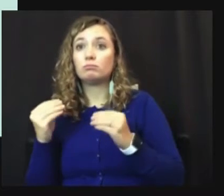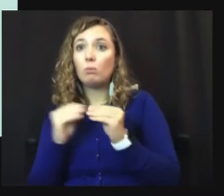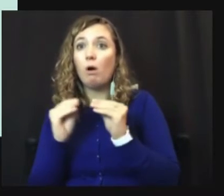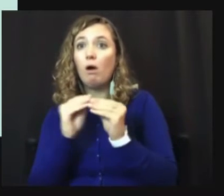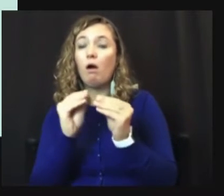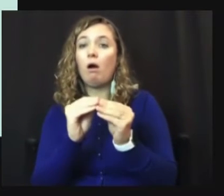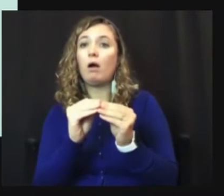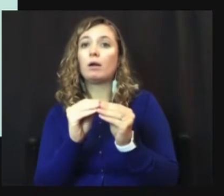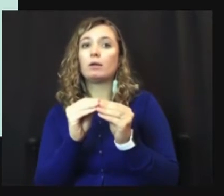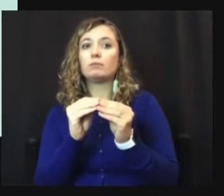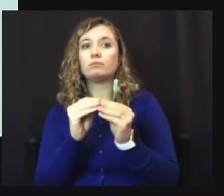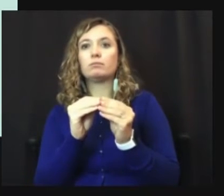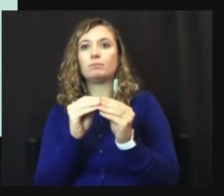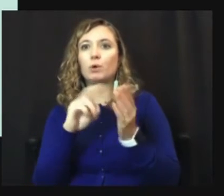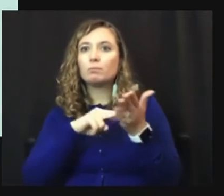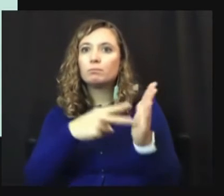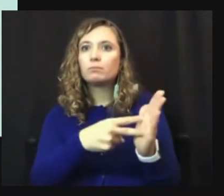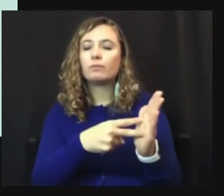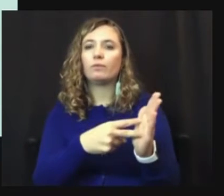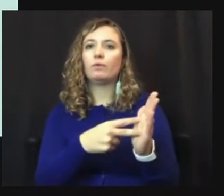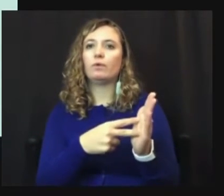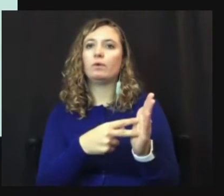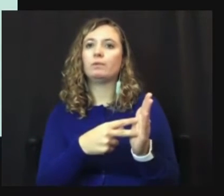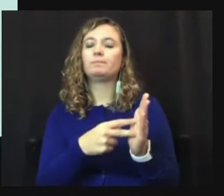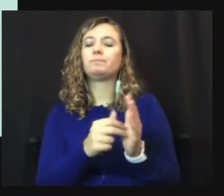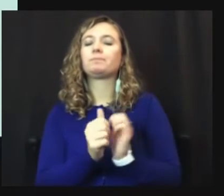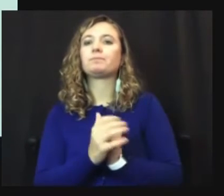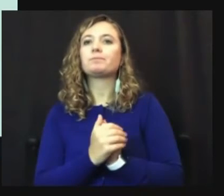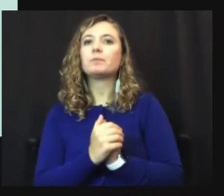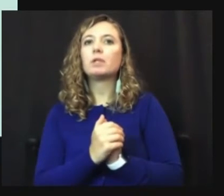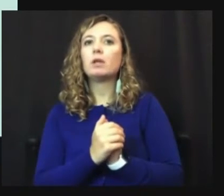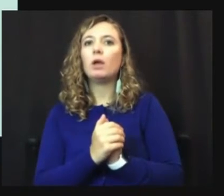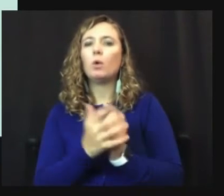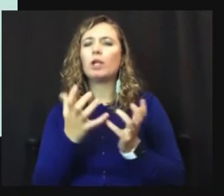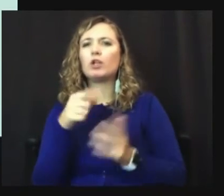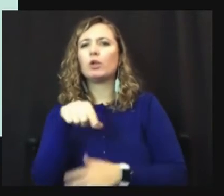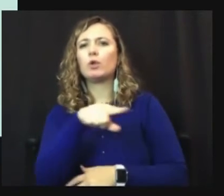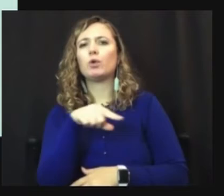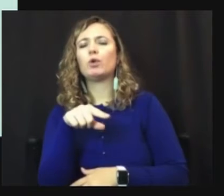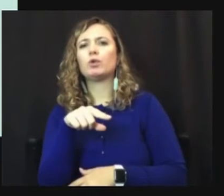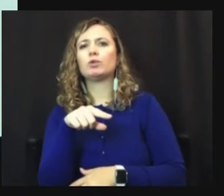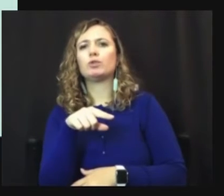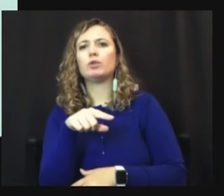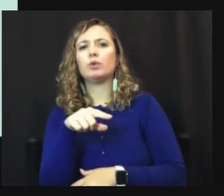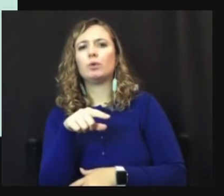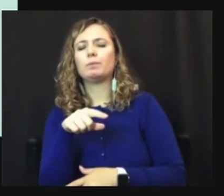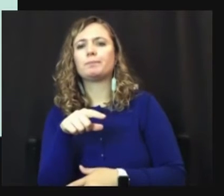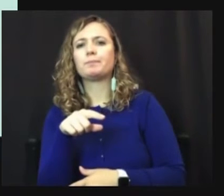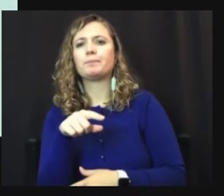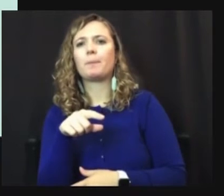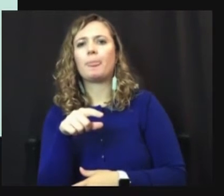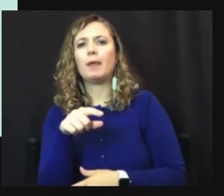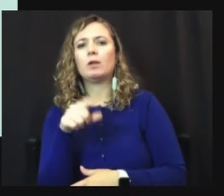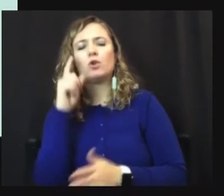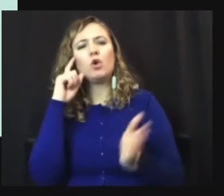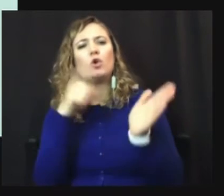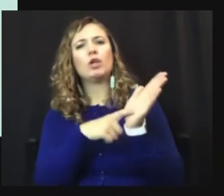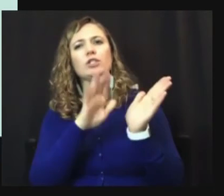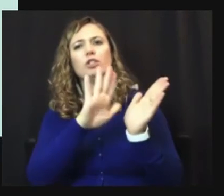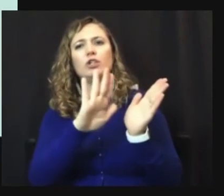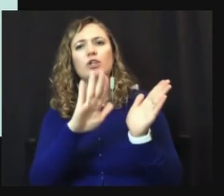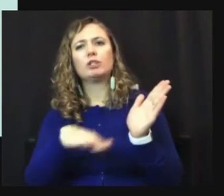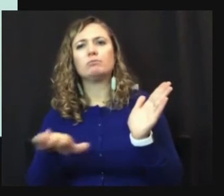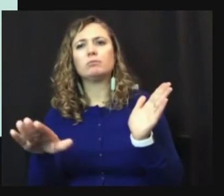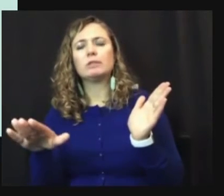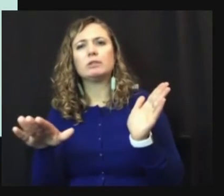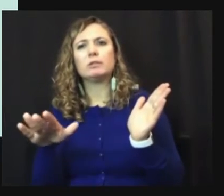want to invite you to observe STEMs and the STEMs and the senses that your children prefer or